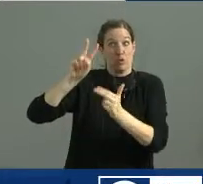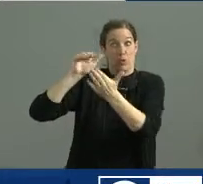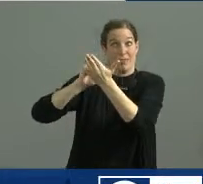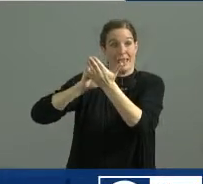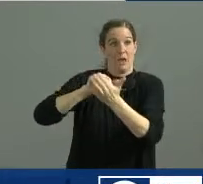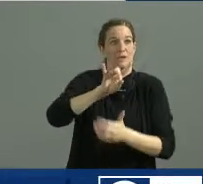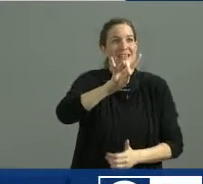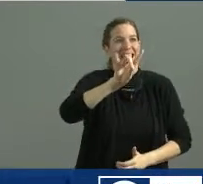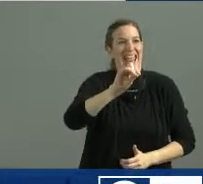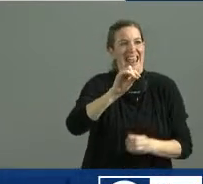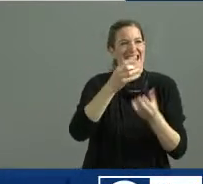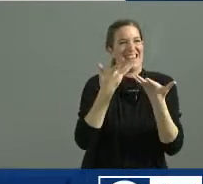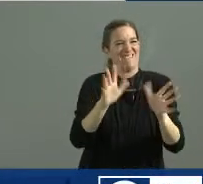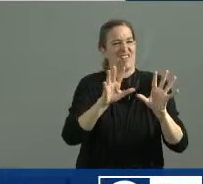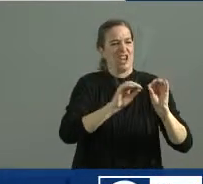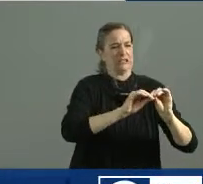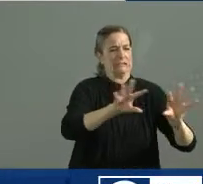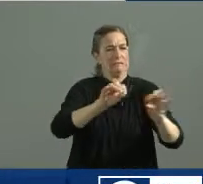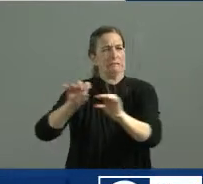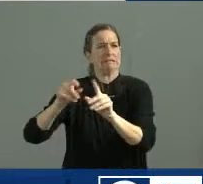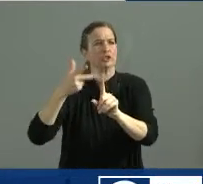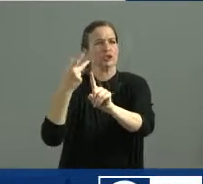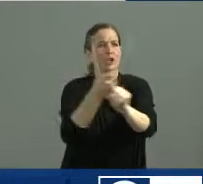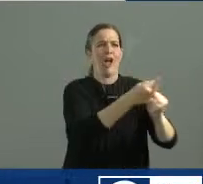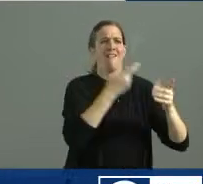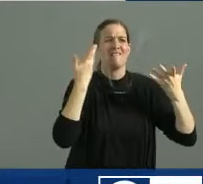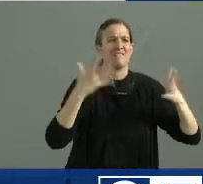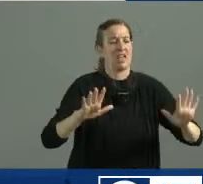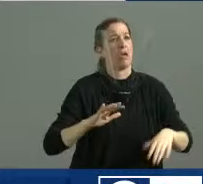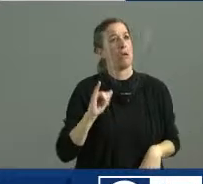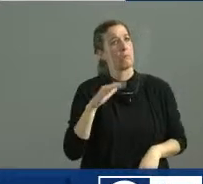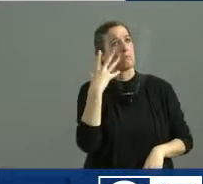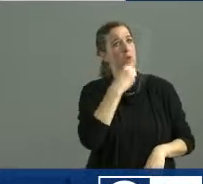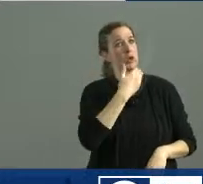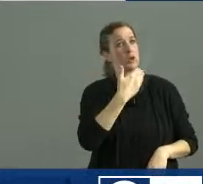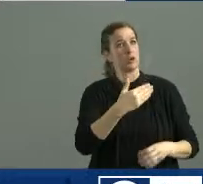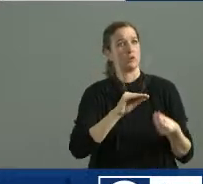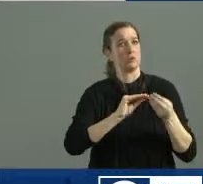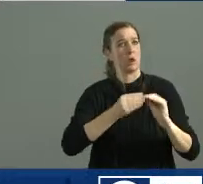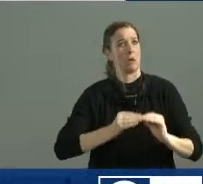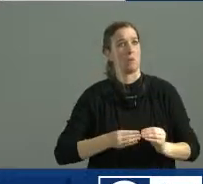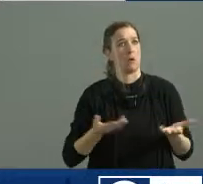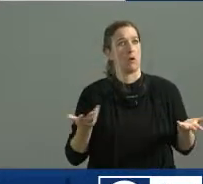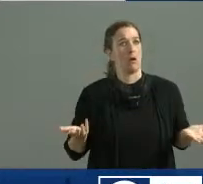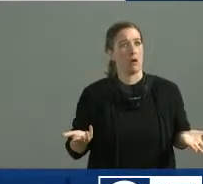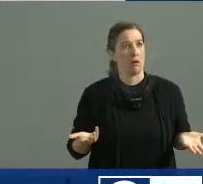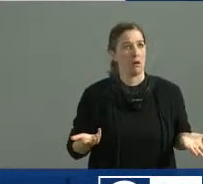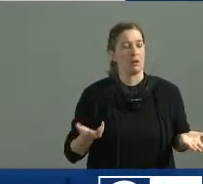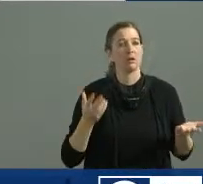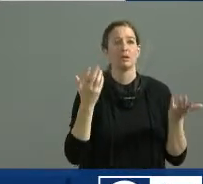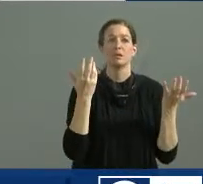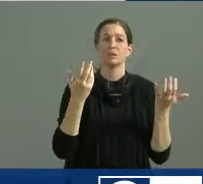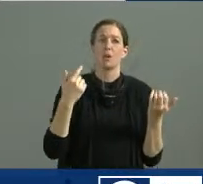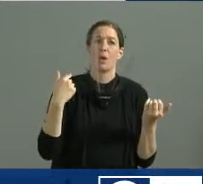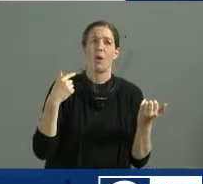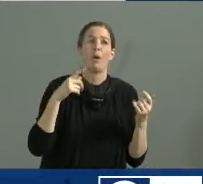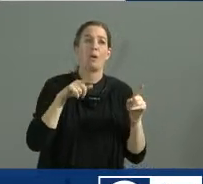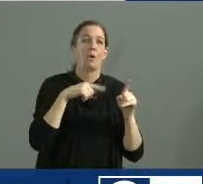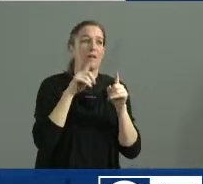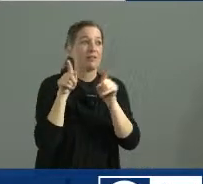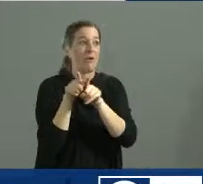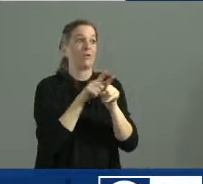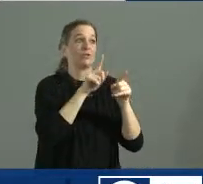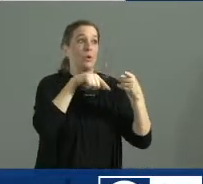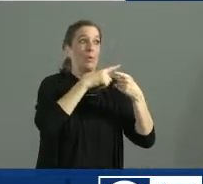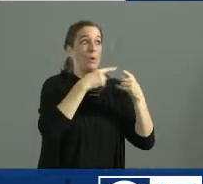well. So that will continue to increase as CDC is able, or as the pharmacies are able to get in and schedule and vaccinate those individuals